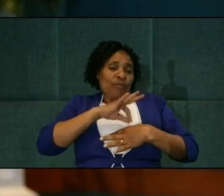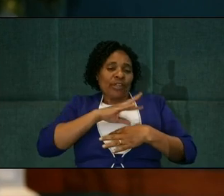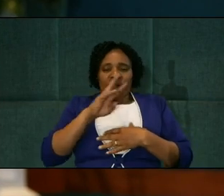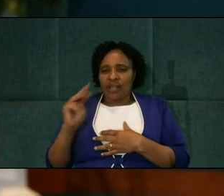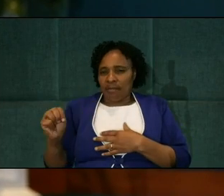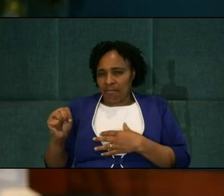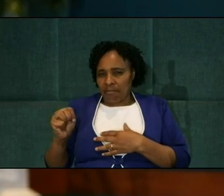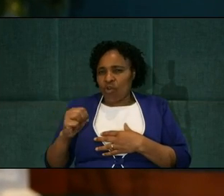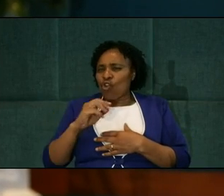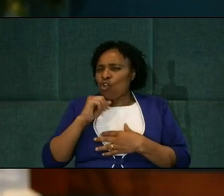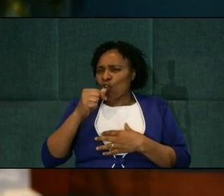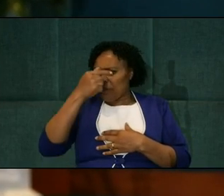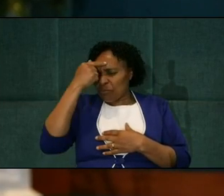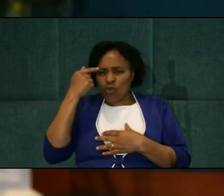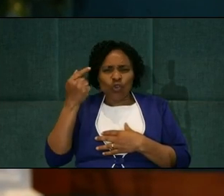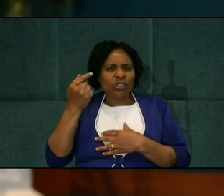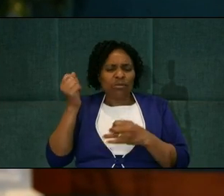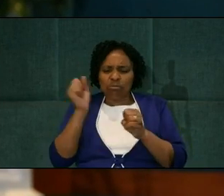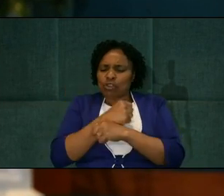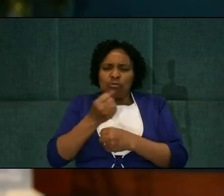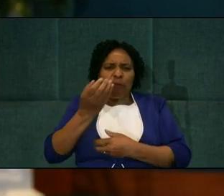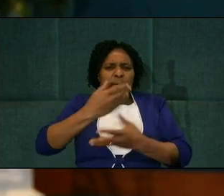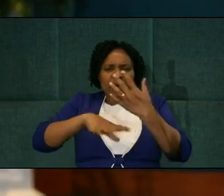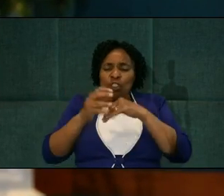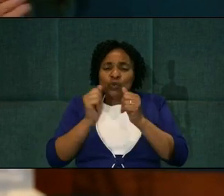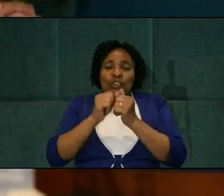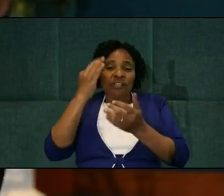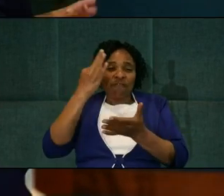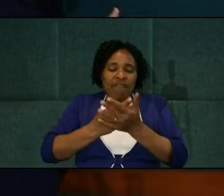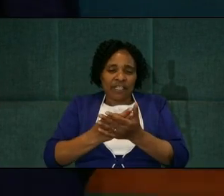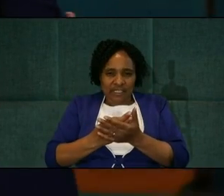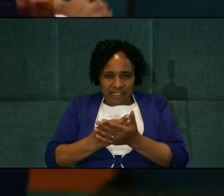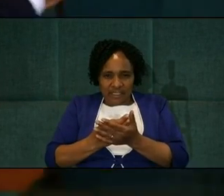not because it was not mixed with what? Faith.